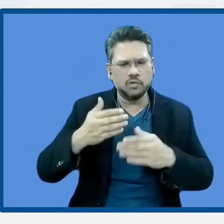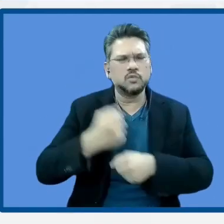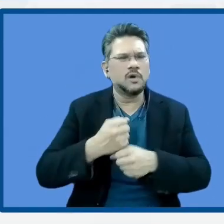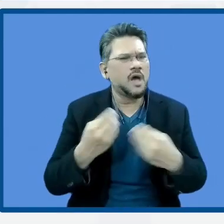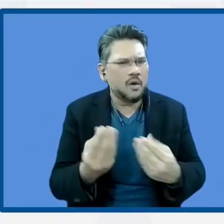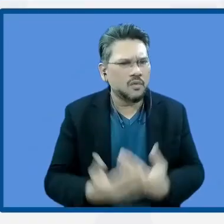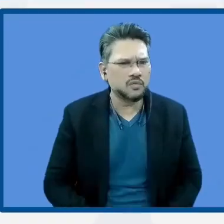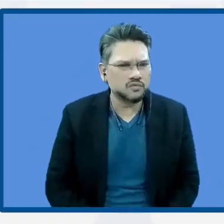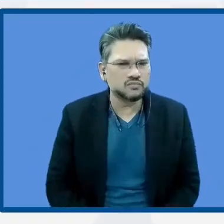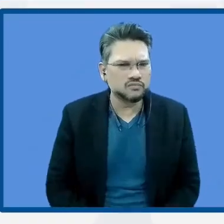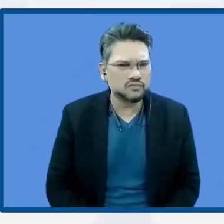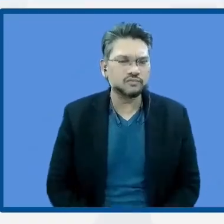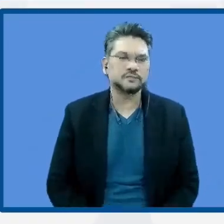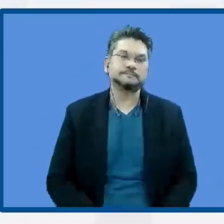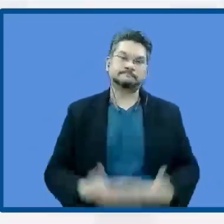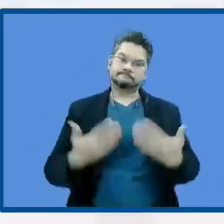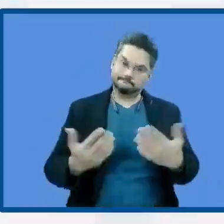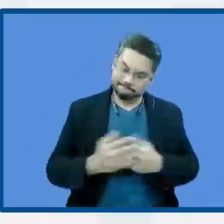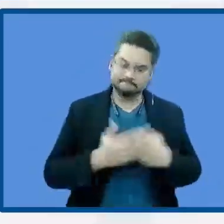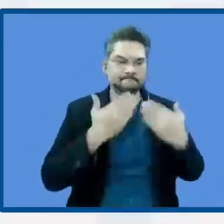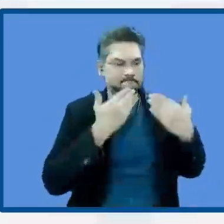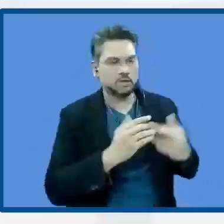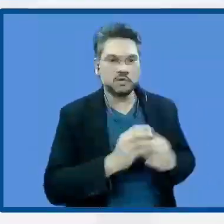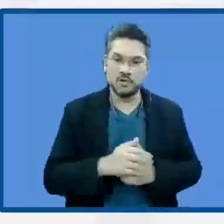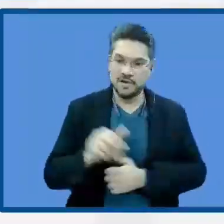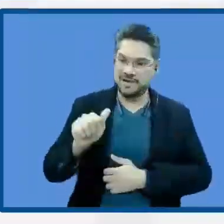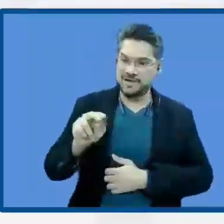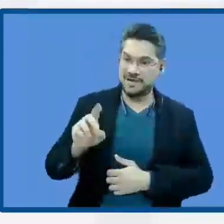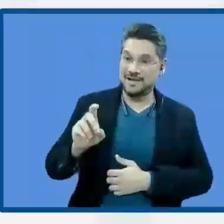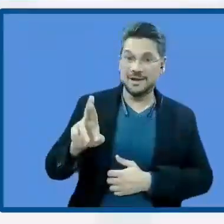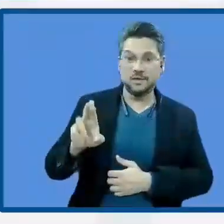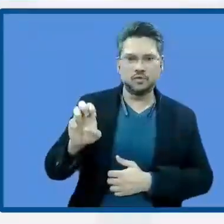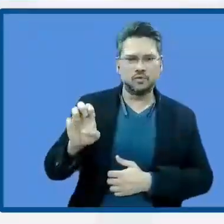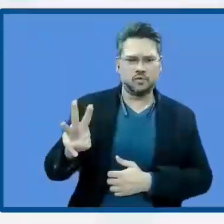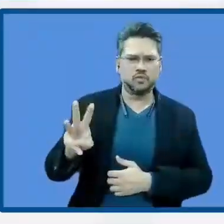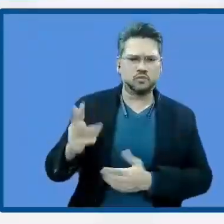As Andrew just said, the fact that we don't have a